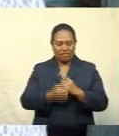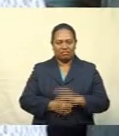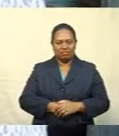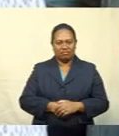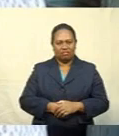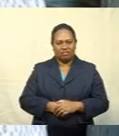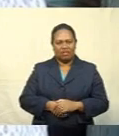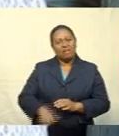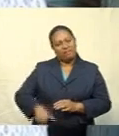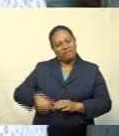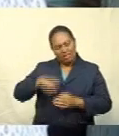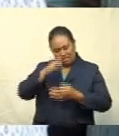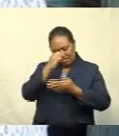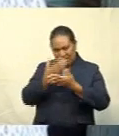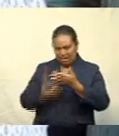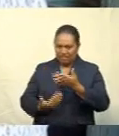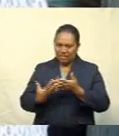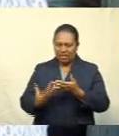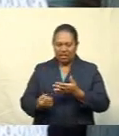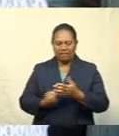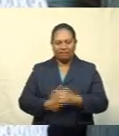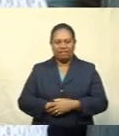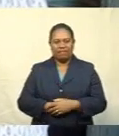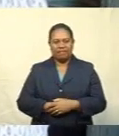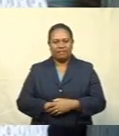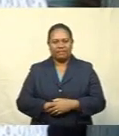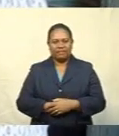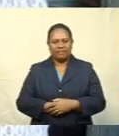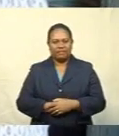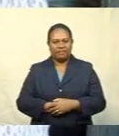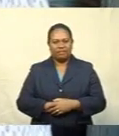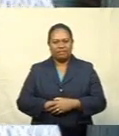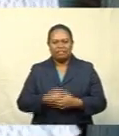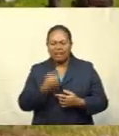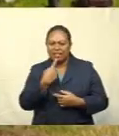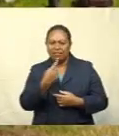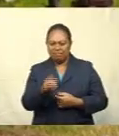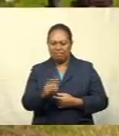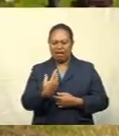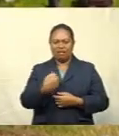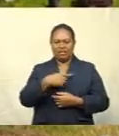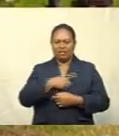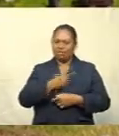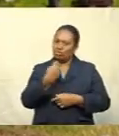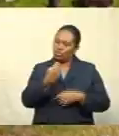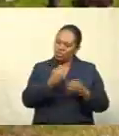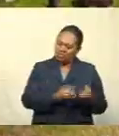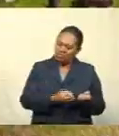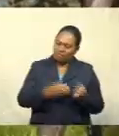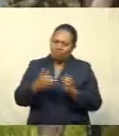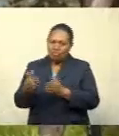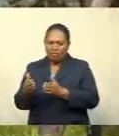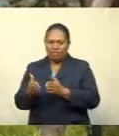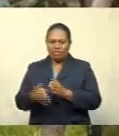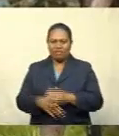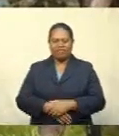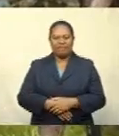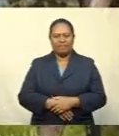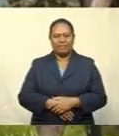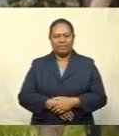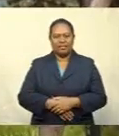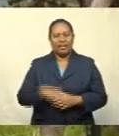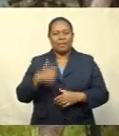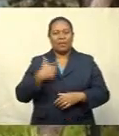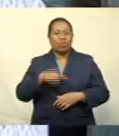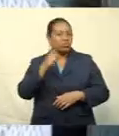difference. Like they have to put, and then they start telling us that very soon we'll be shifting more to the back because the water